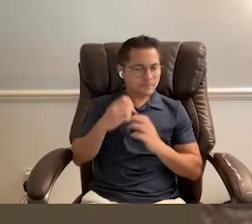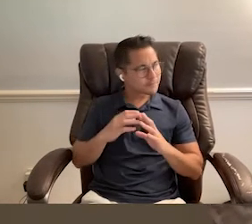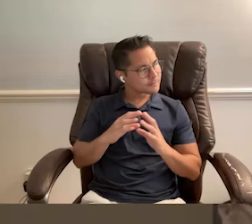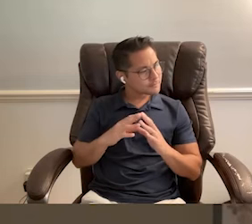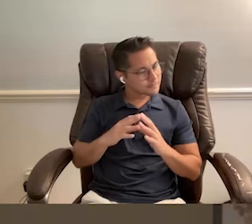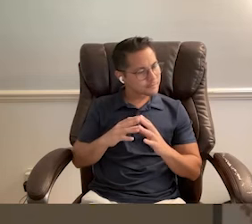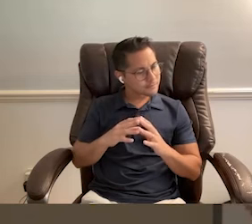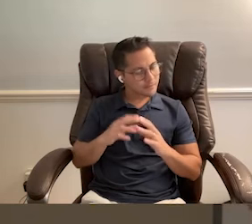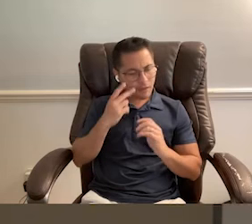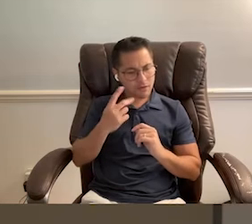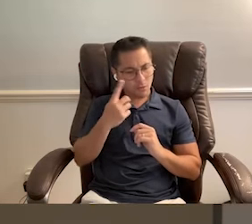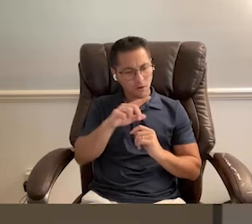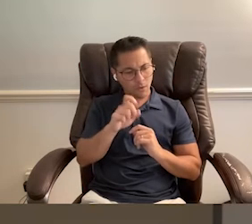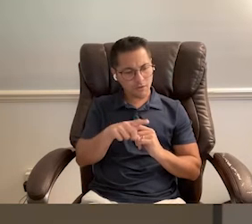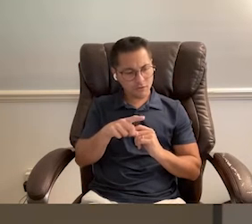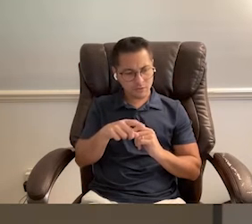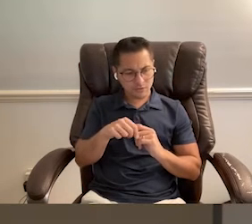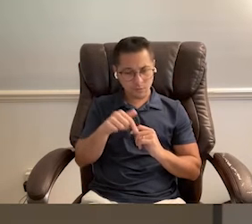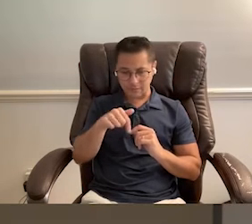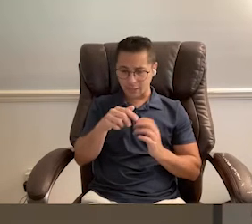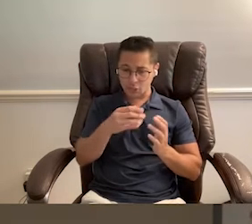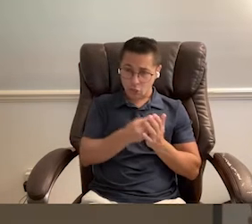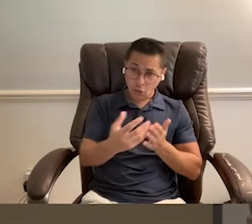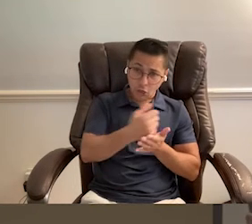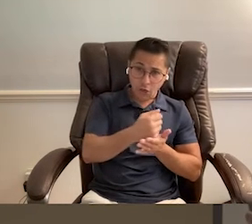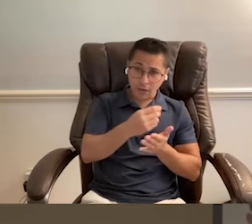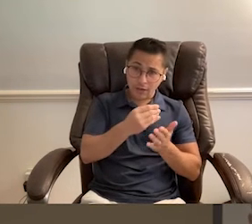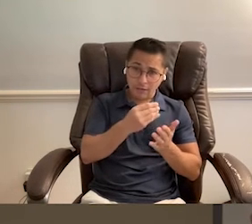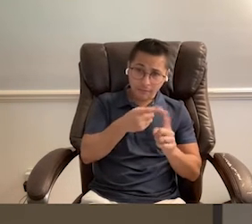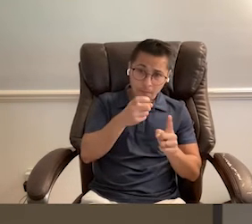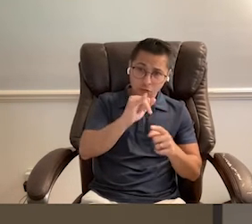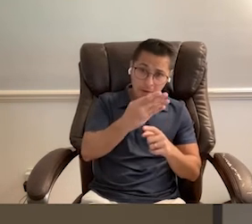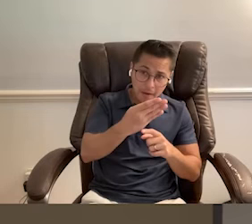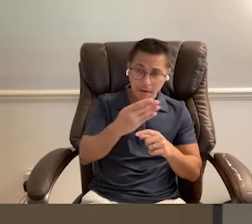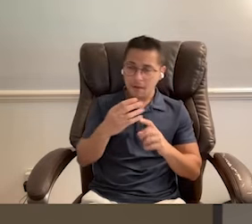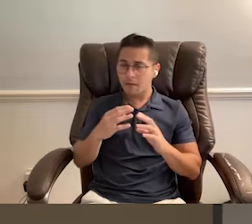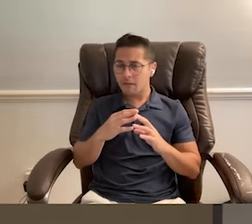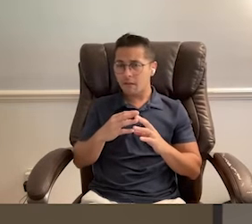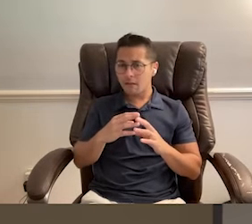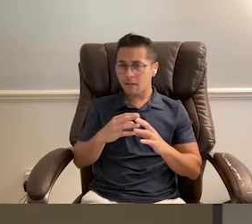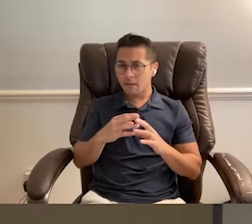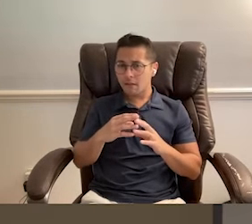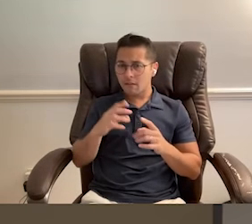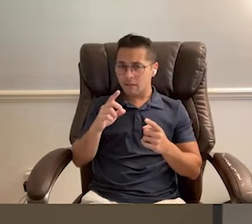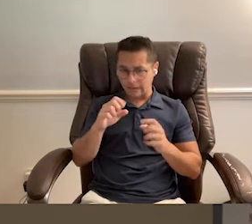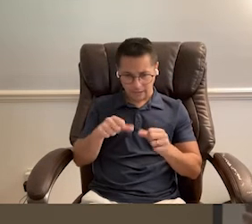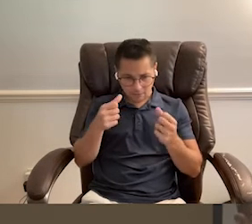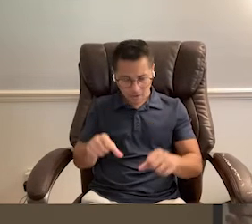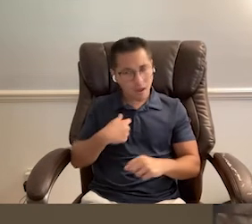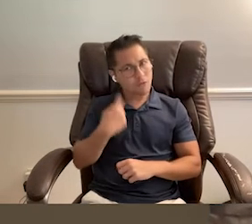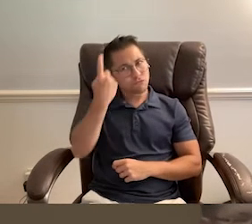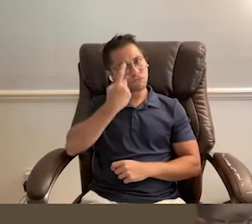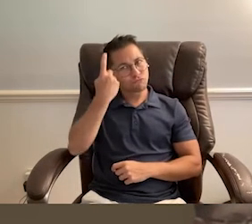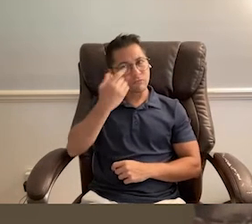question, was this earned income or earned from a job, to deposit? I was wondering if there's pros and cons